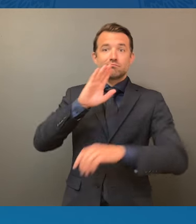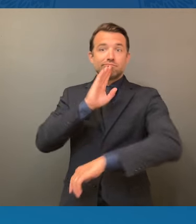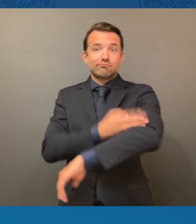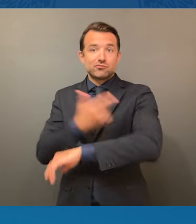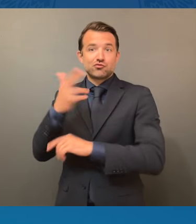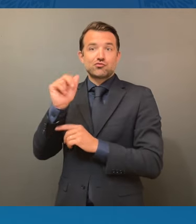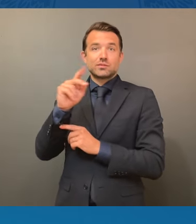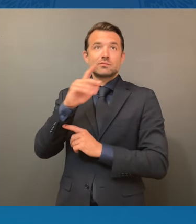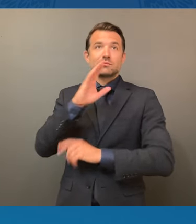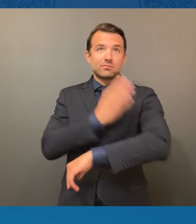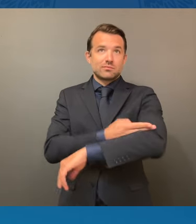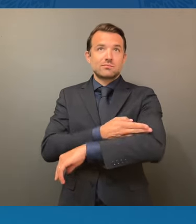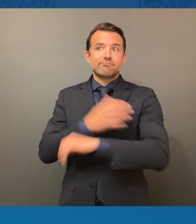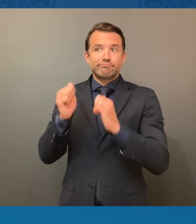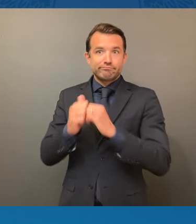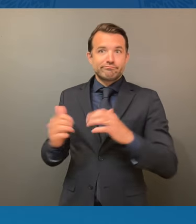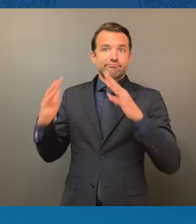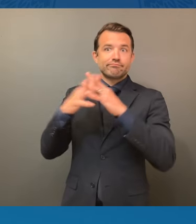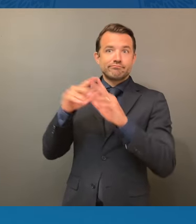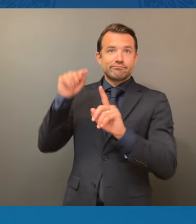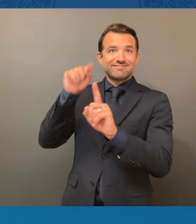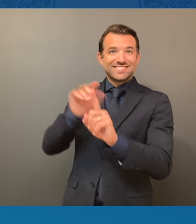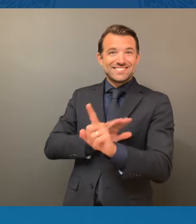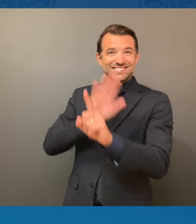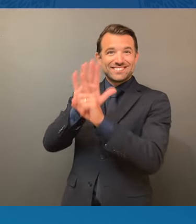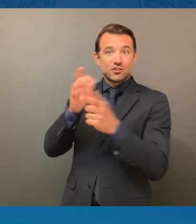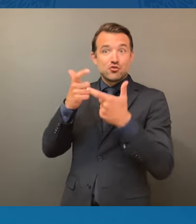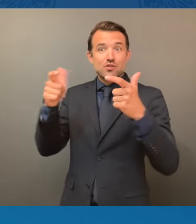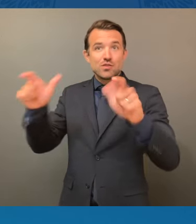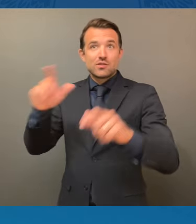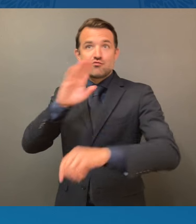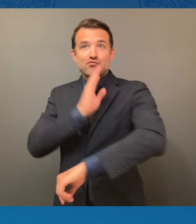nation's greatest journalists, Ida B. Wells.